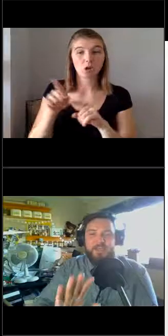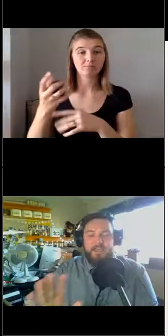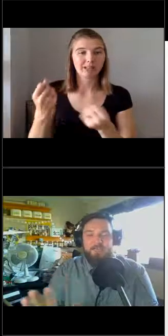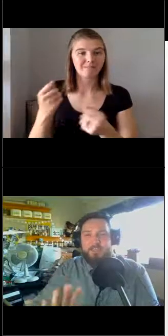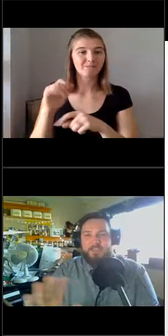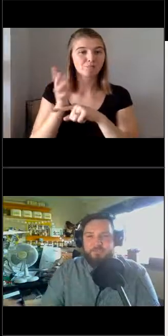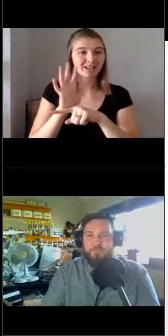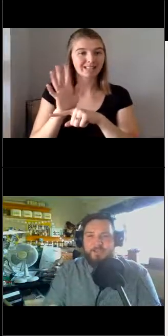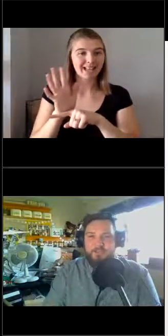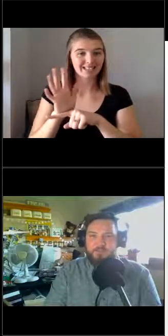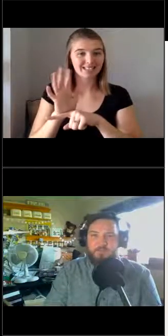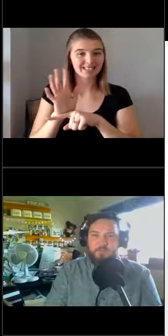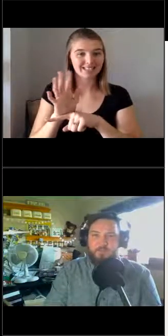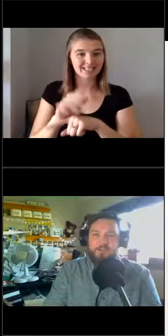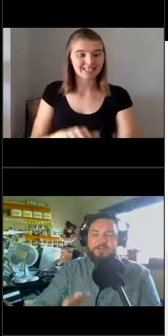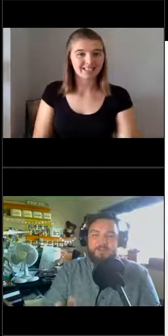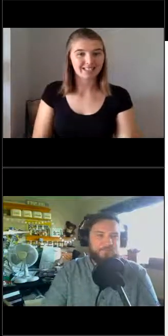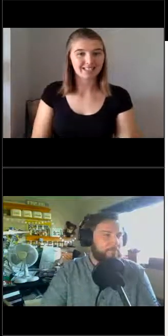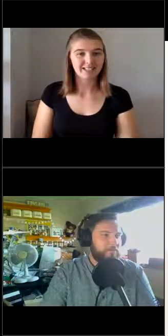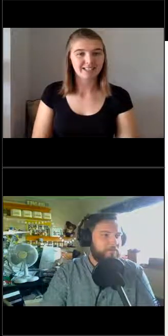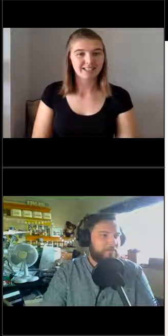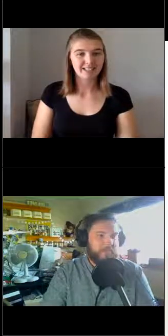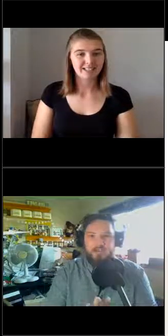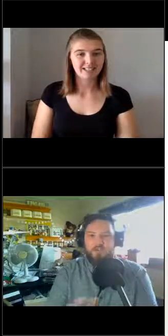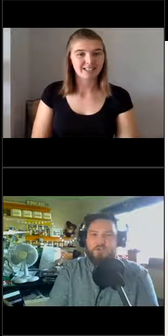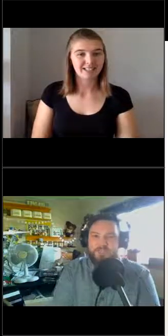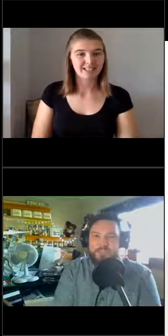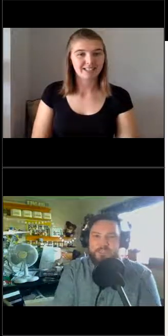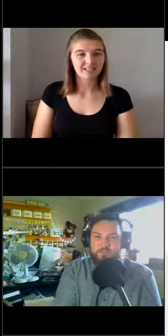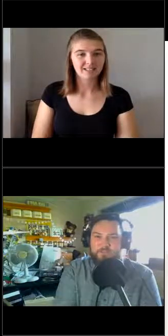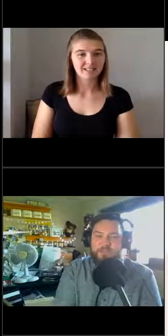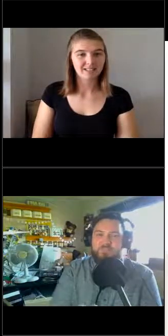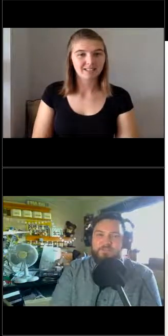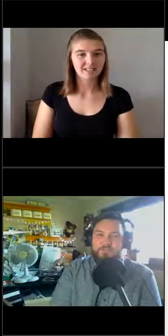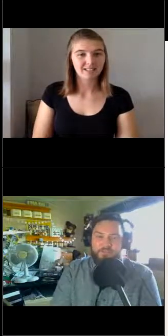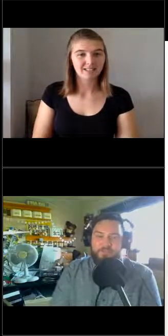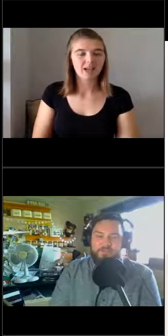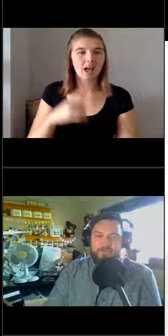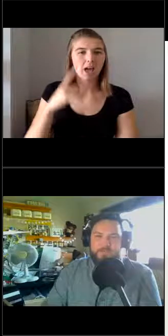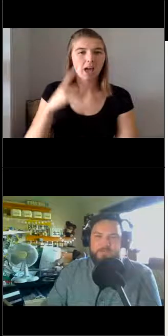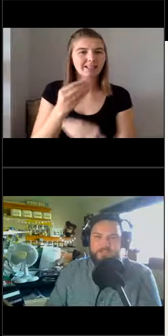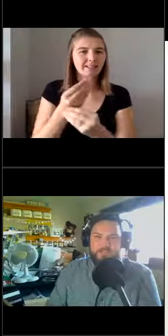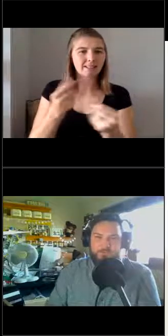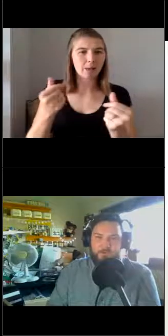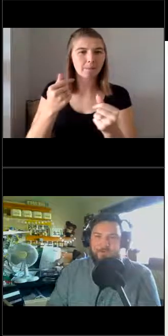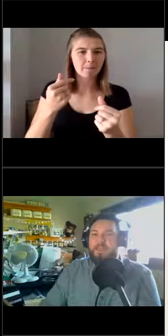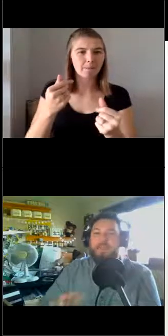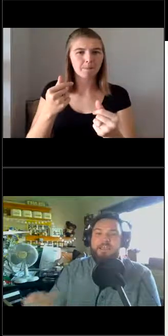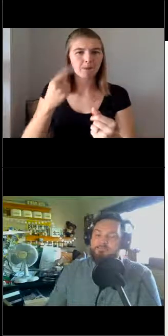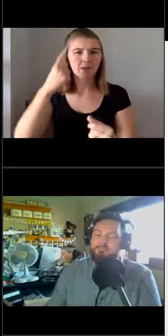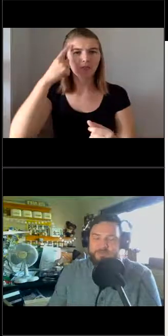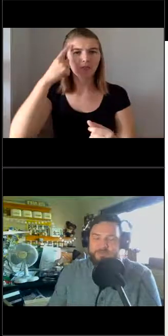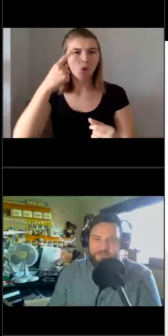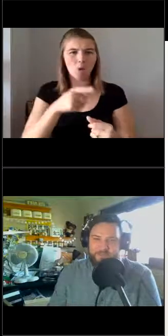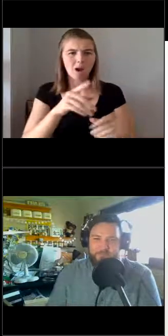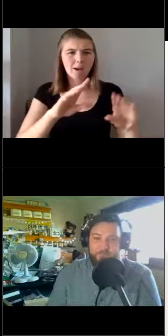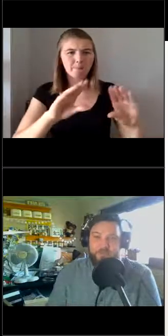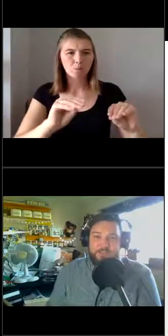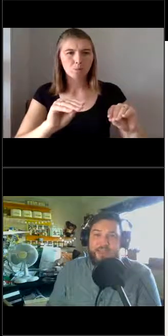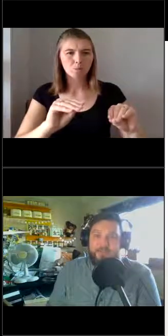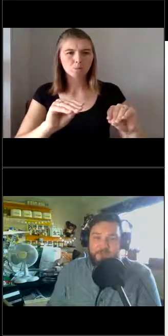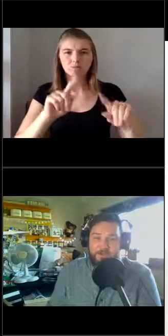So because of the way GoToWebinar works, I think some people there couldn't see the webcams and thought that the presentation had paused. It was